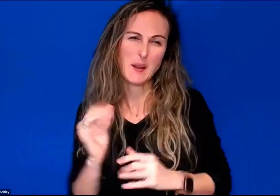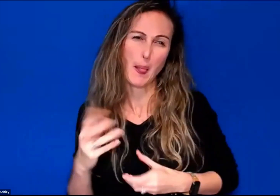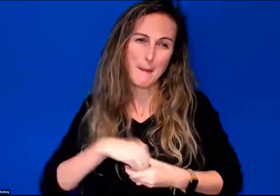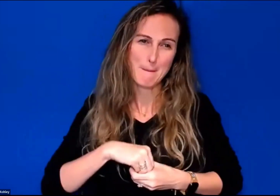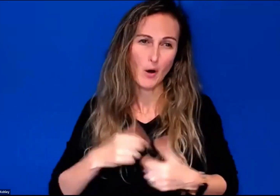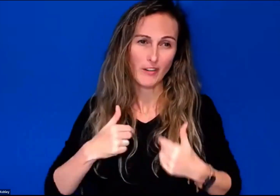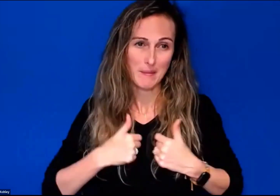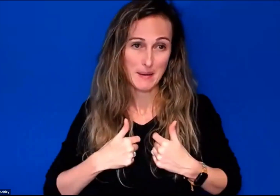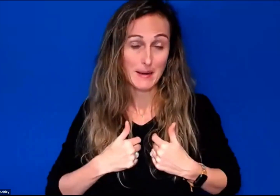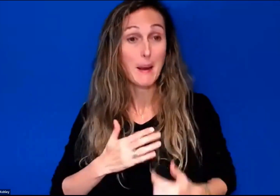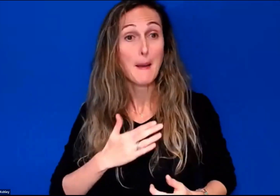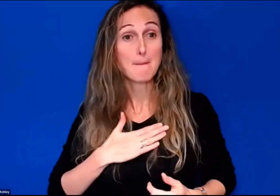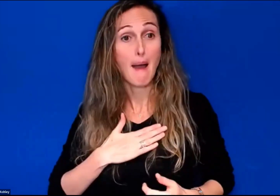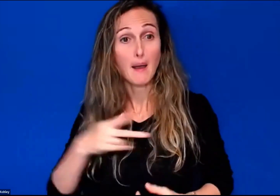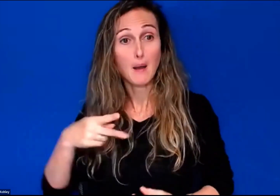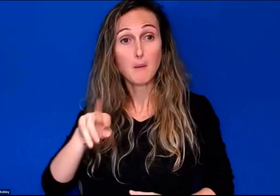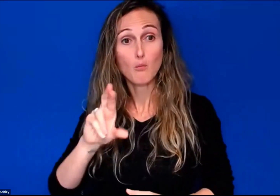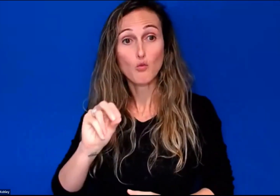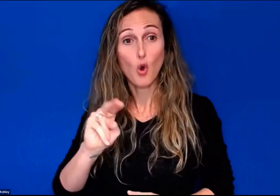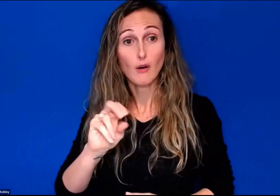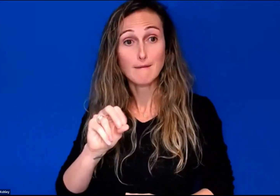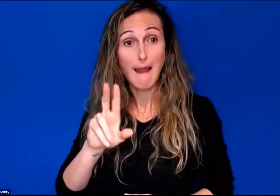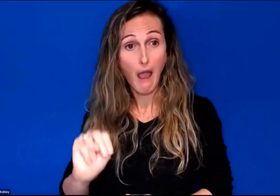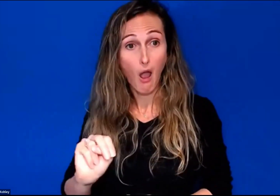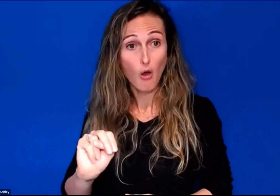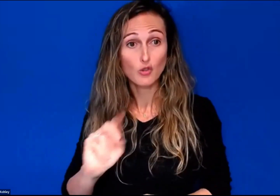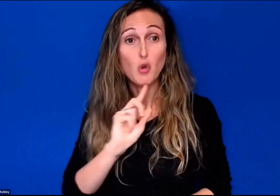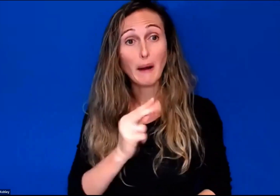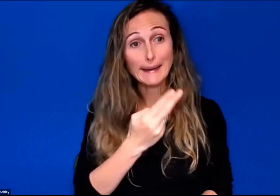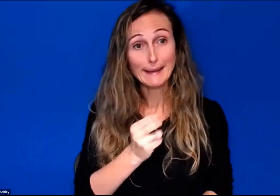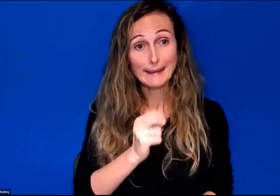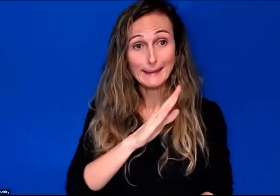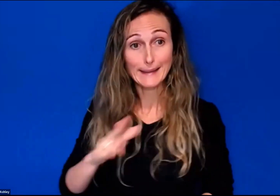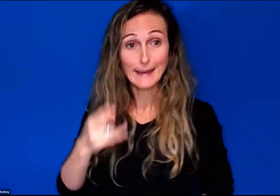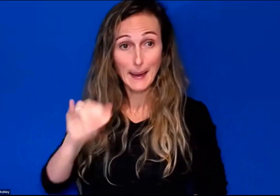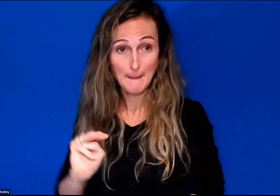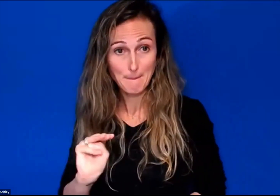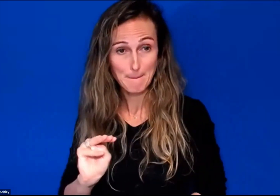my pronouns are he and him. Yeah, and I am a